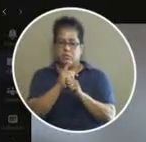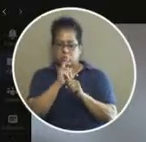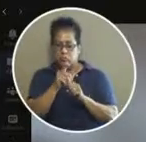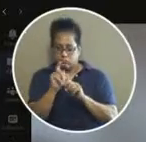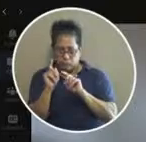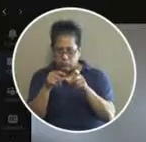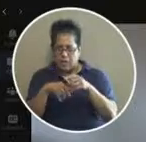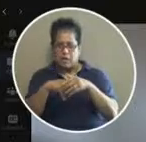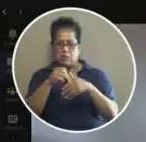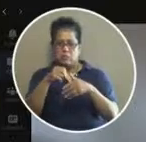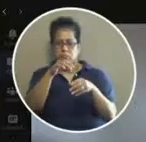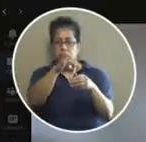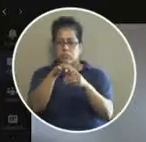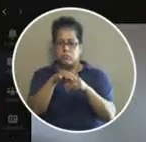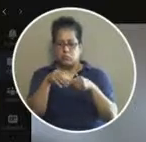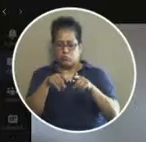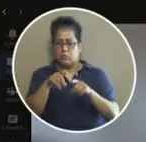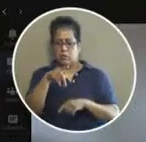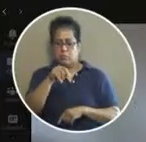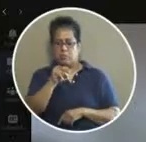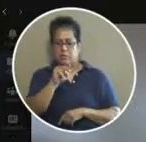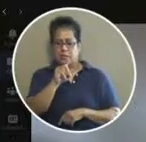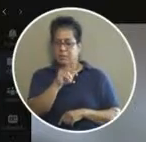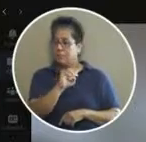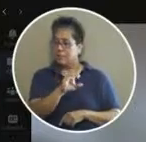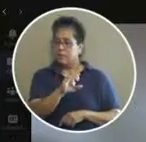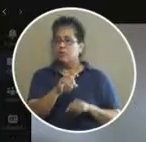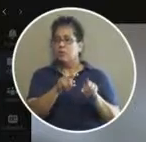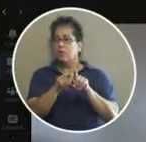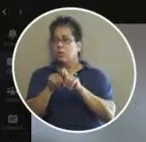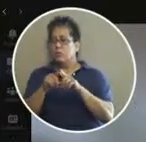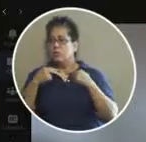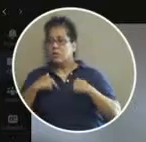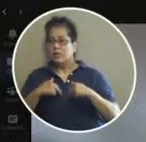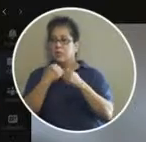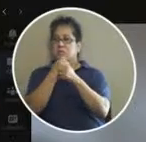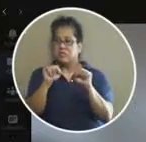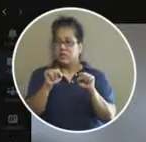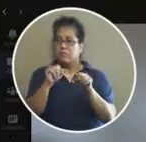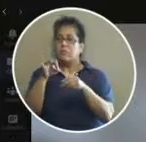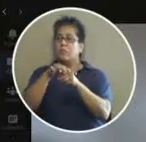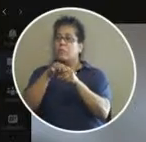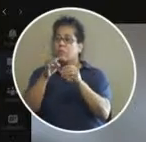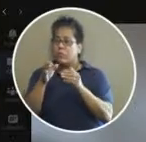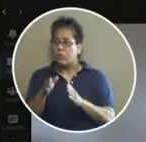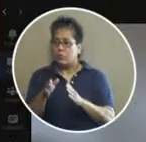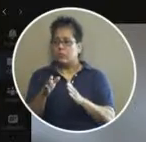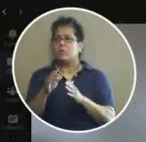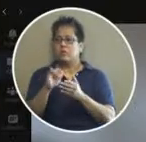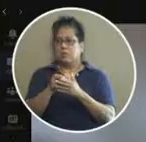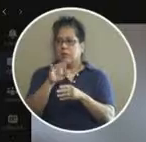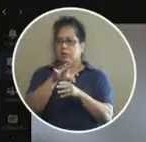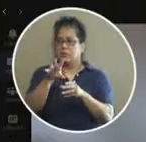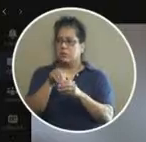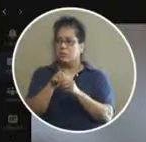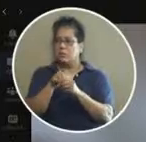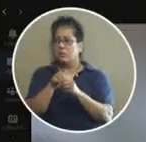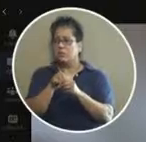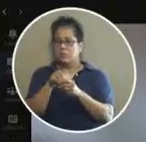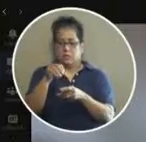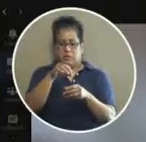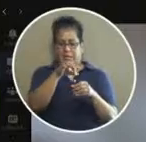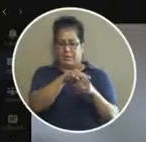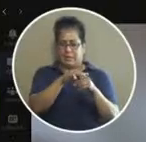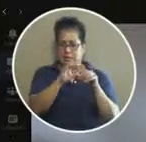pandemic. We have to create safeguards to ensure the health and safety of voters, which include, the